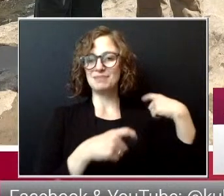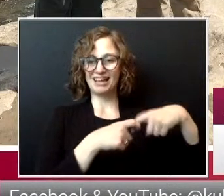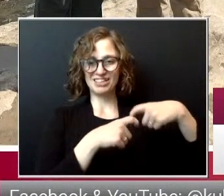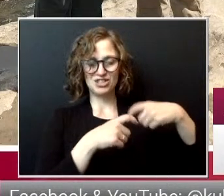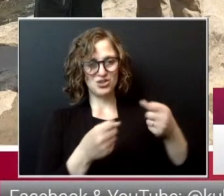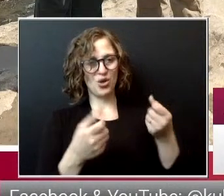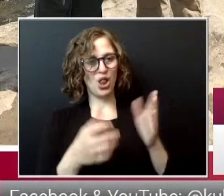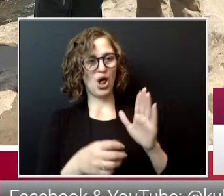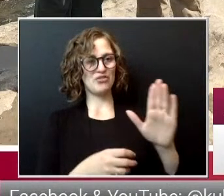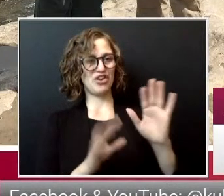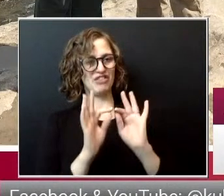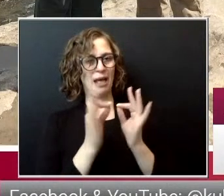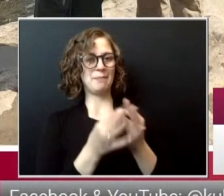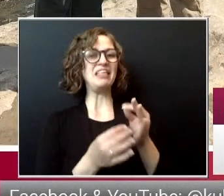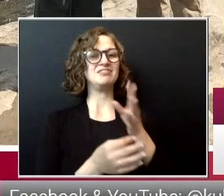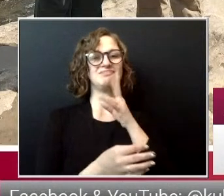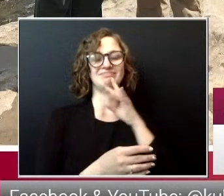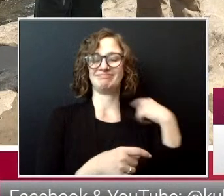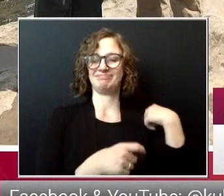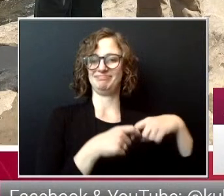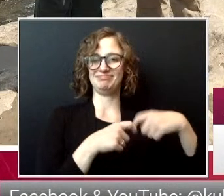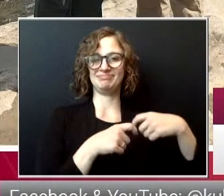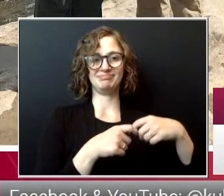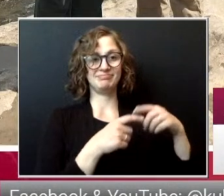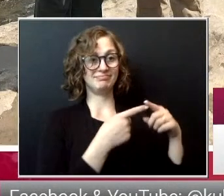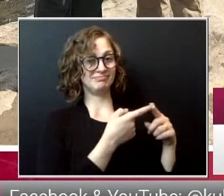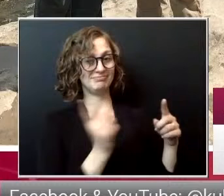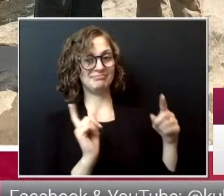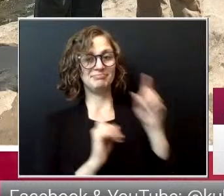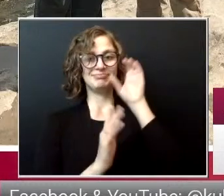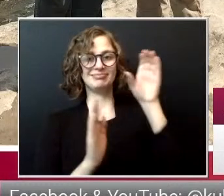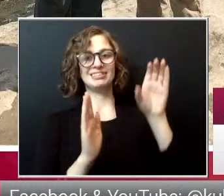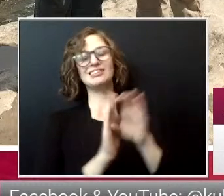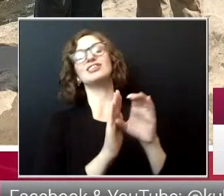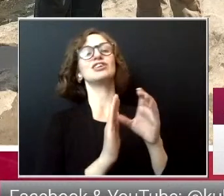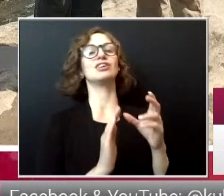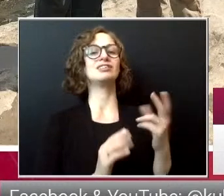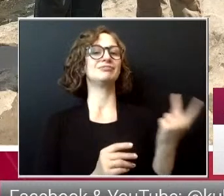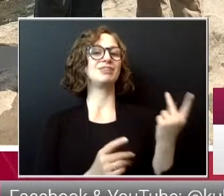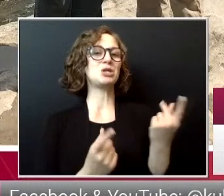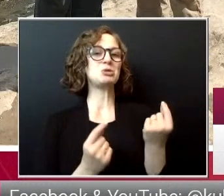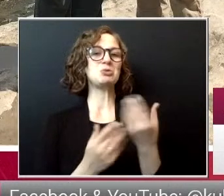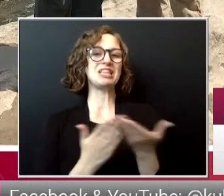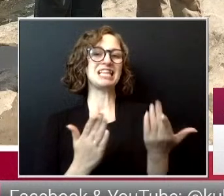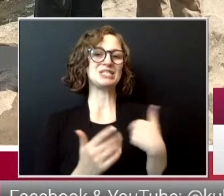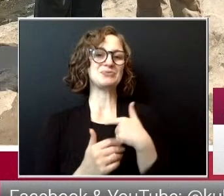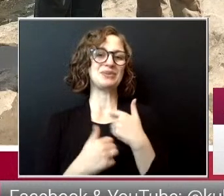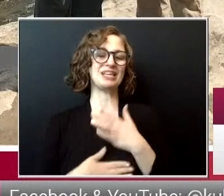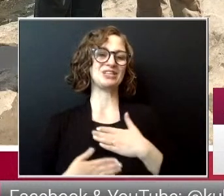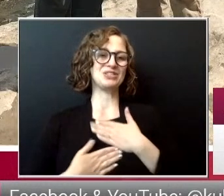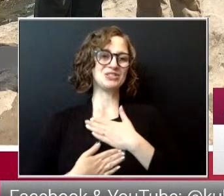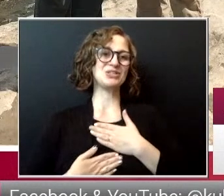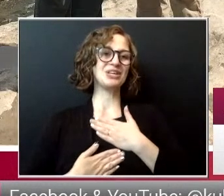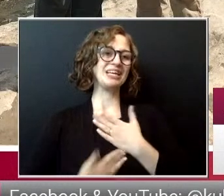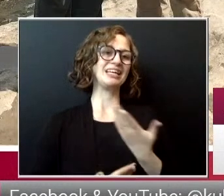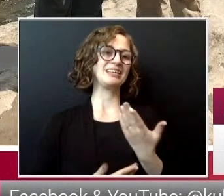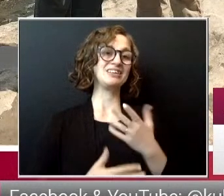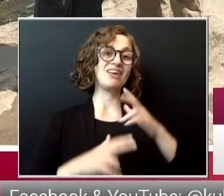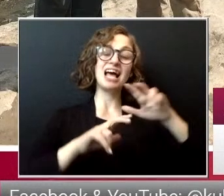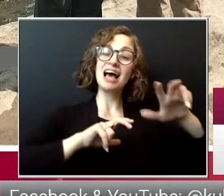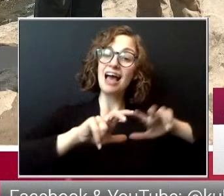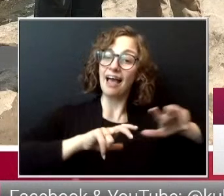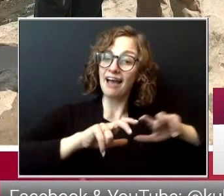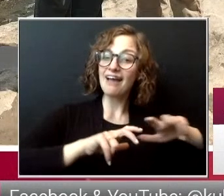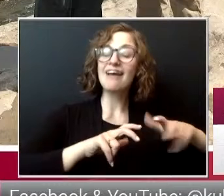speakers. And these pictures are of us doing things that we like to do. So there's a hike that on